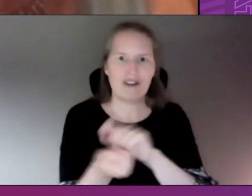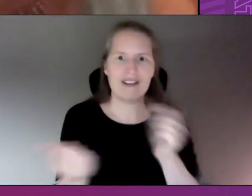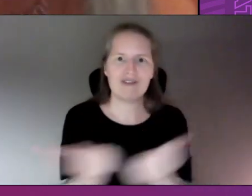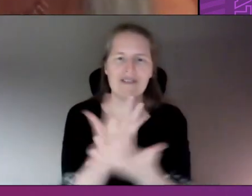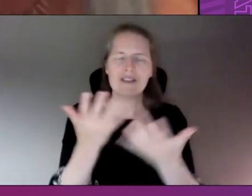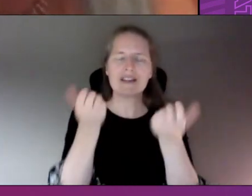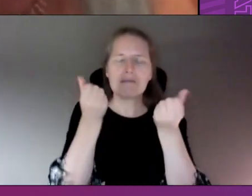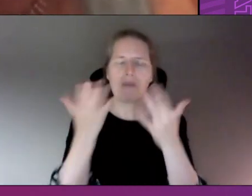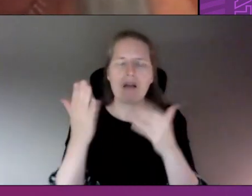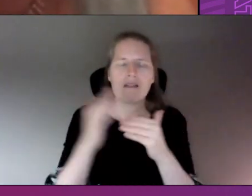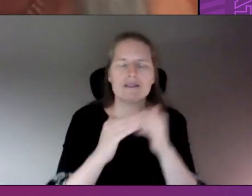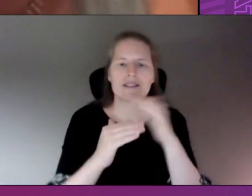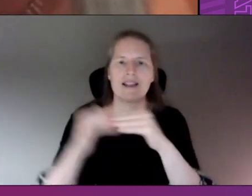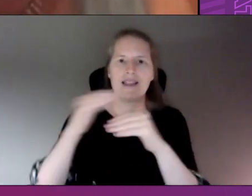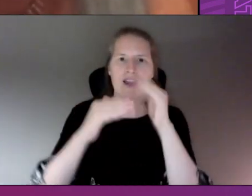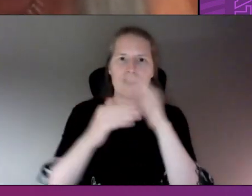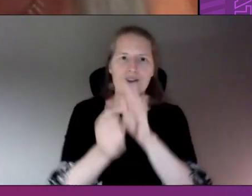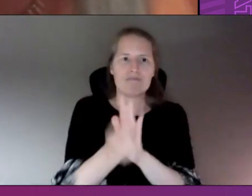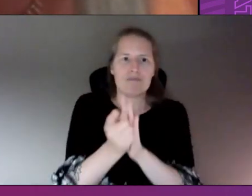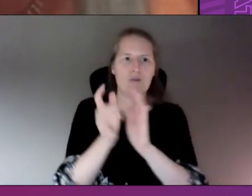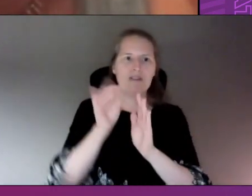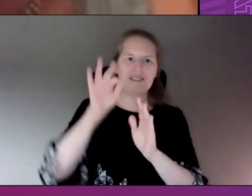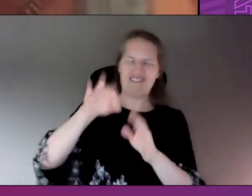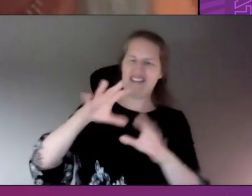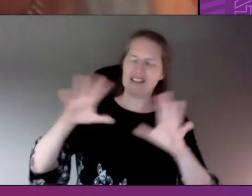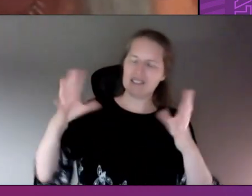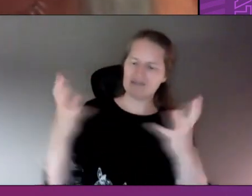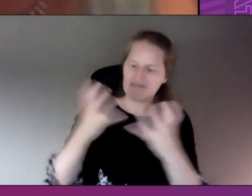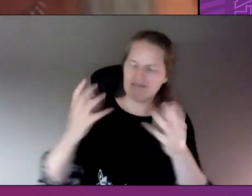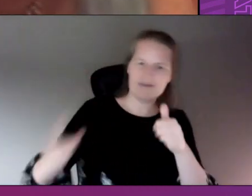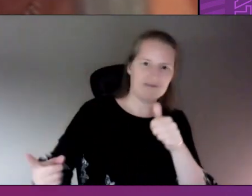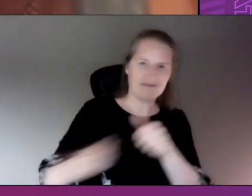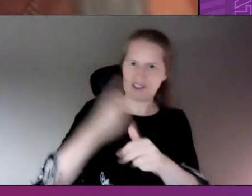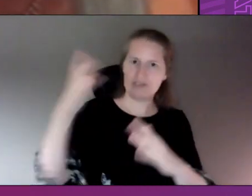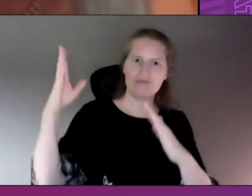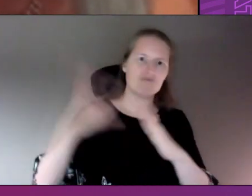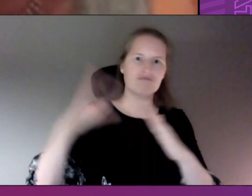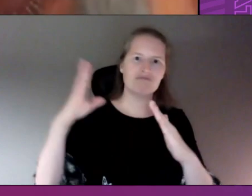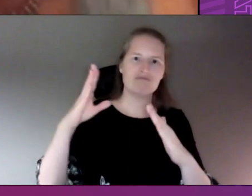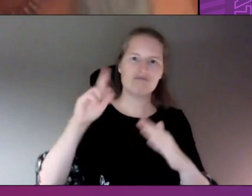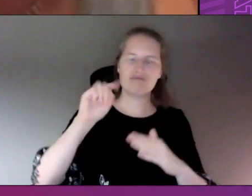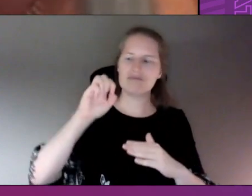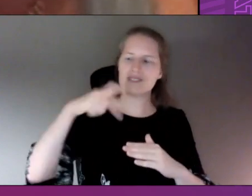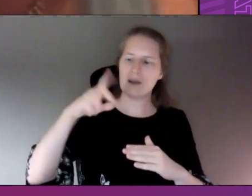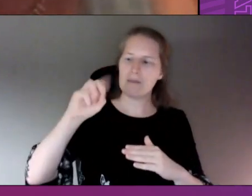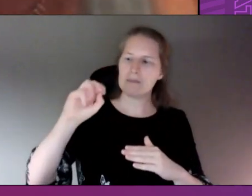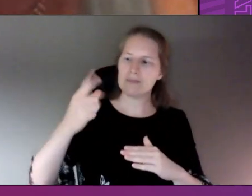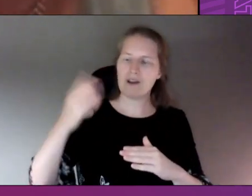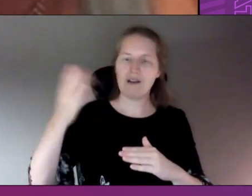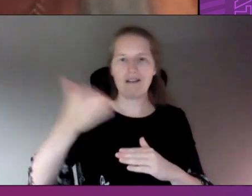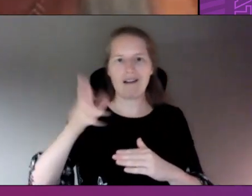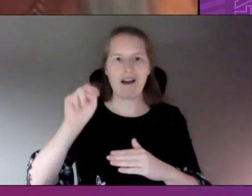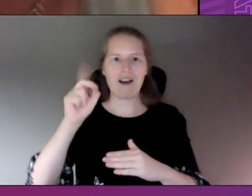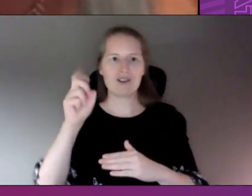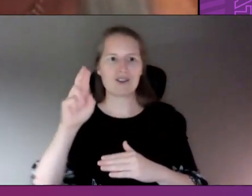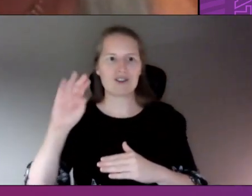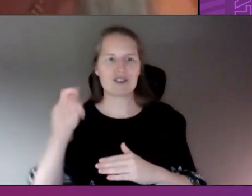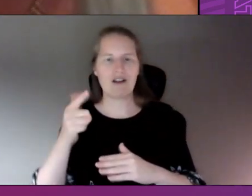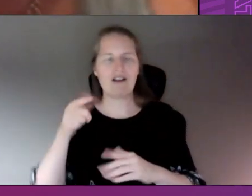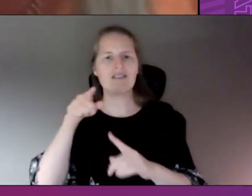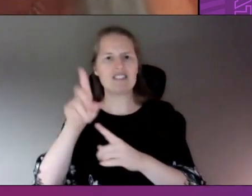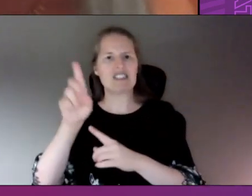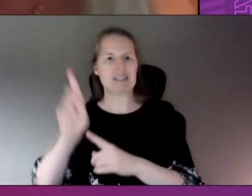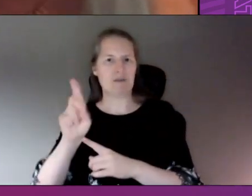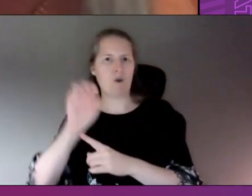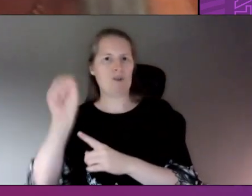layered, modulating sequences that enrich this first-rate Top Dog Underdog. And under the artful direction of Damone Seraphin,